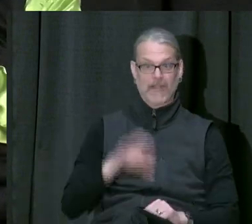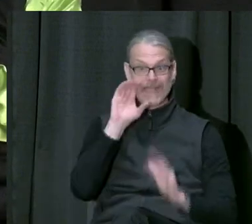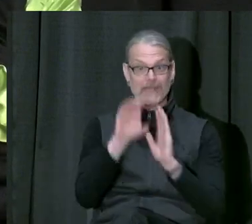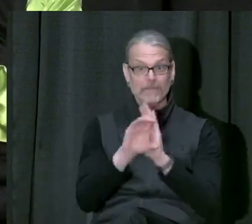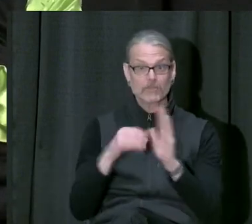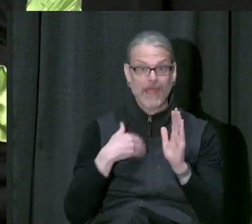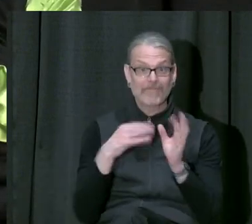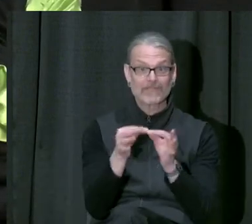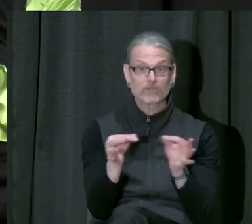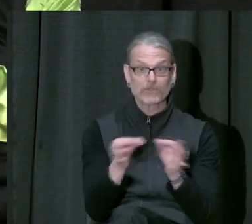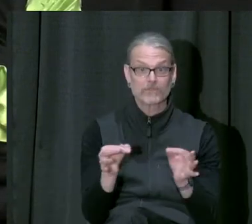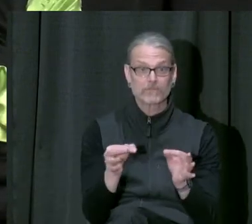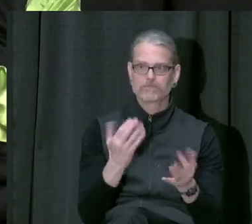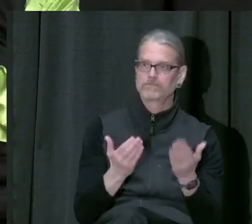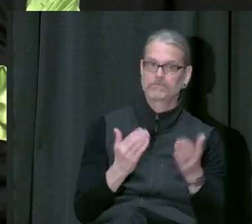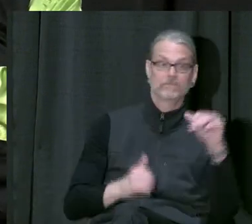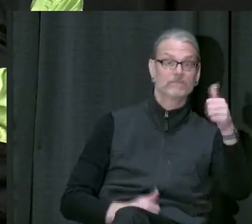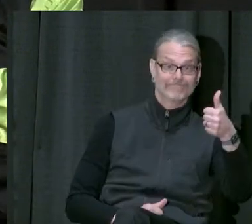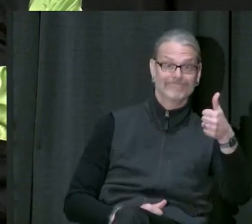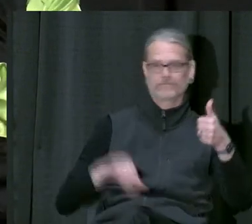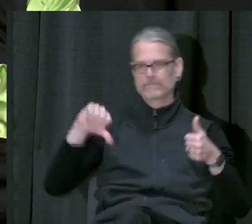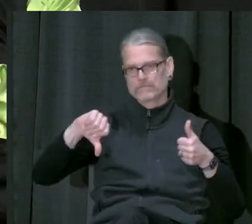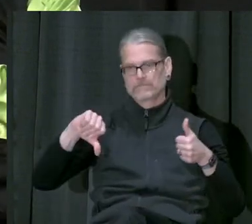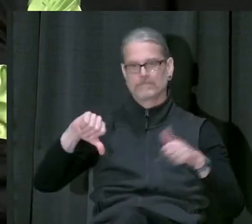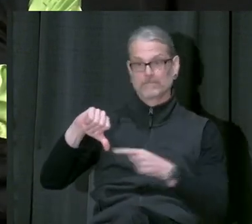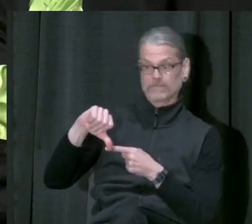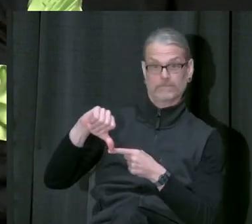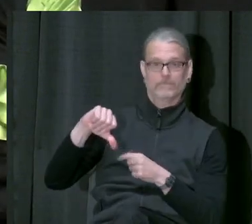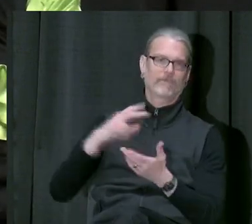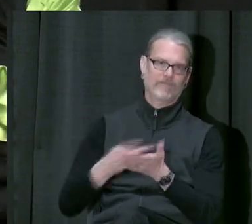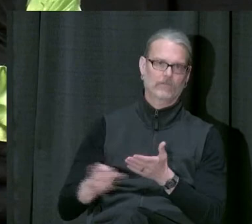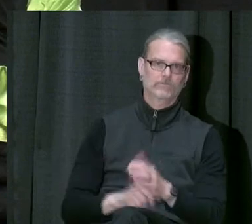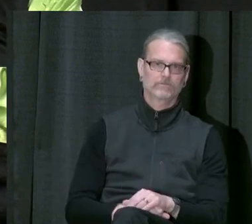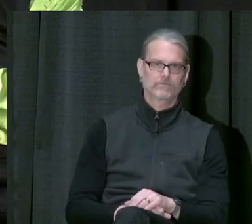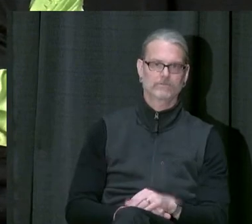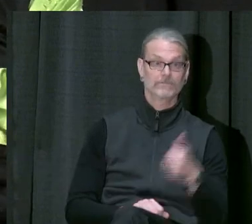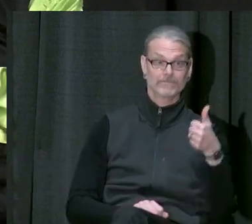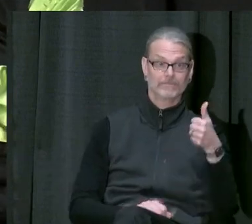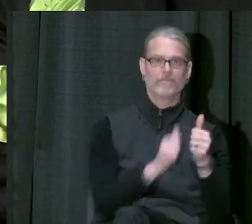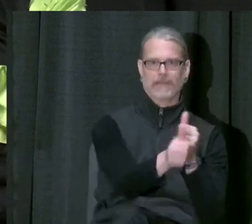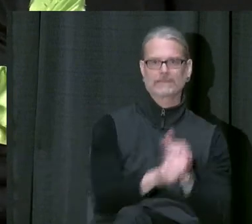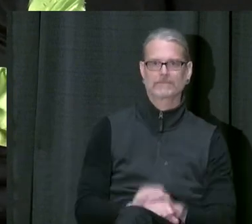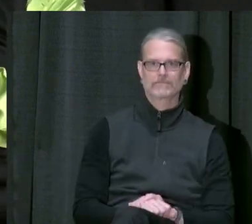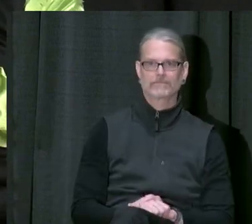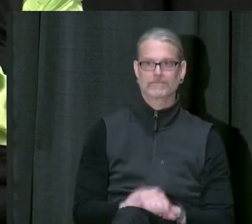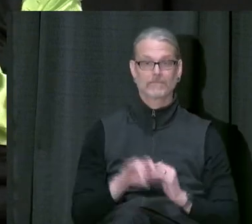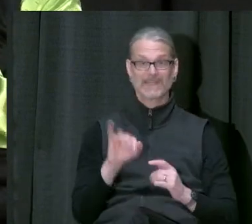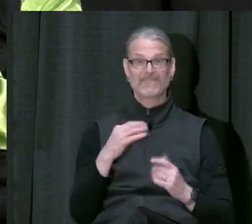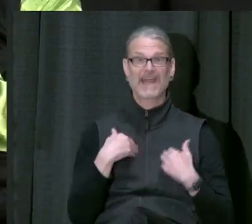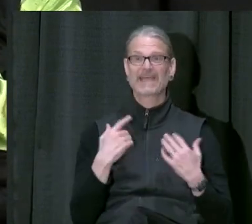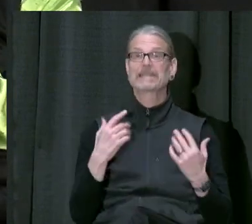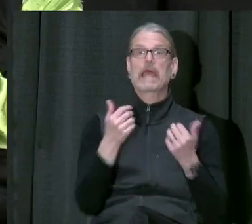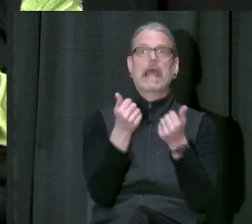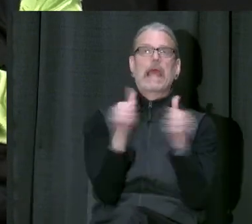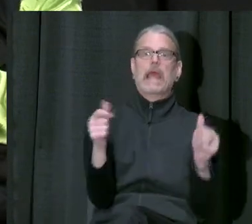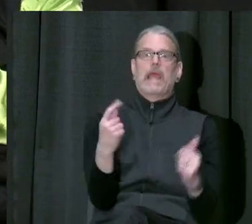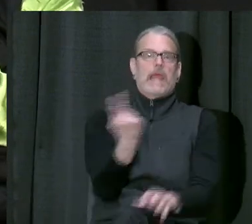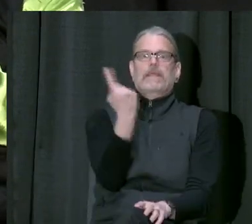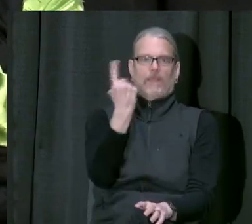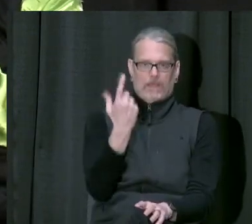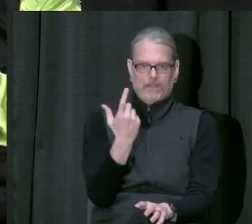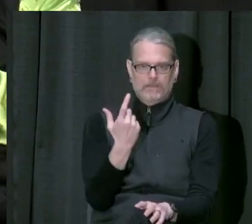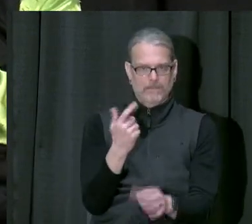description? Maybe it does, maybe it doesn't. If it doesn't, it fails. If it has anything, it passes. And many times,